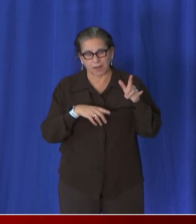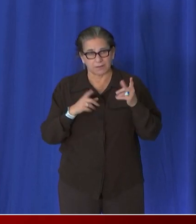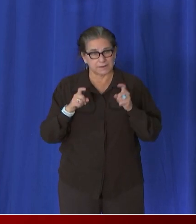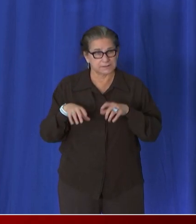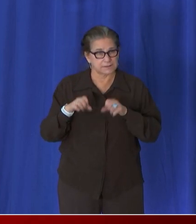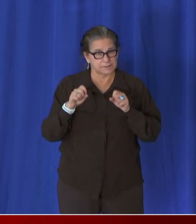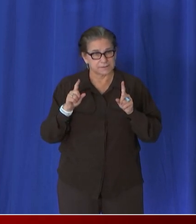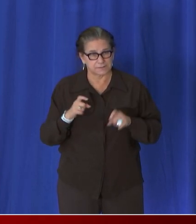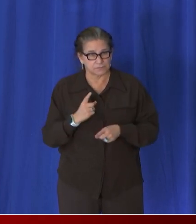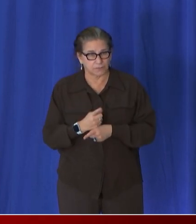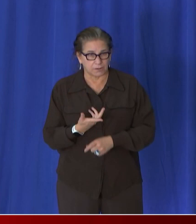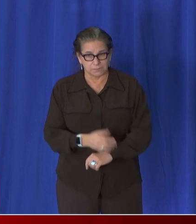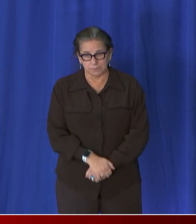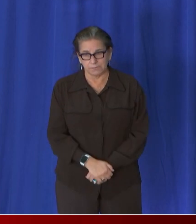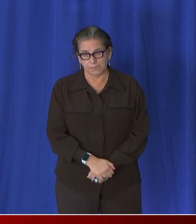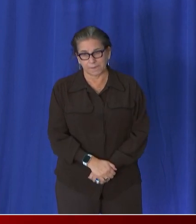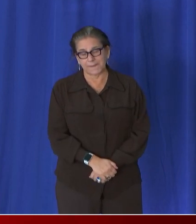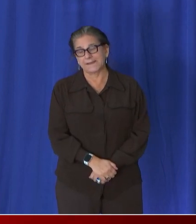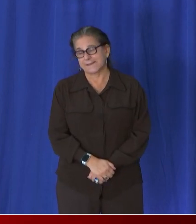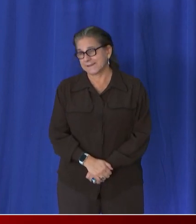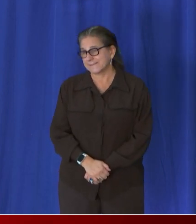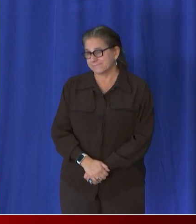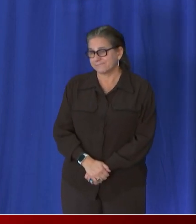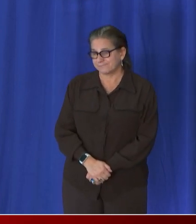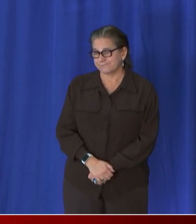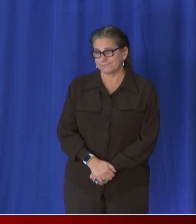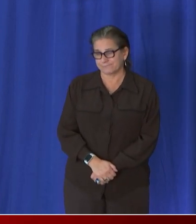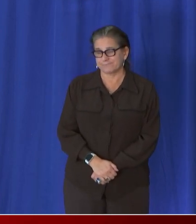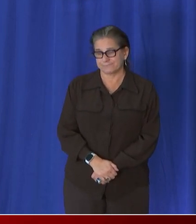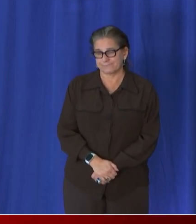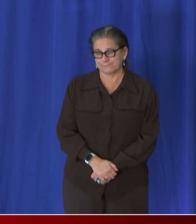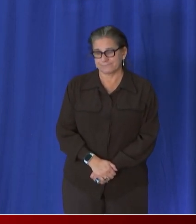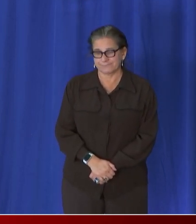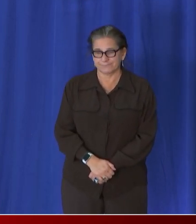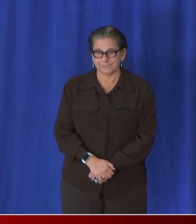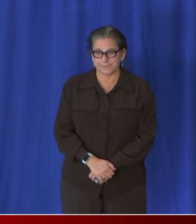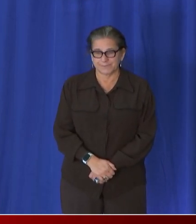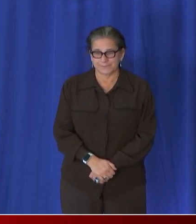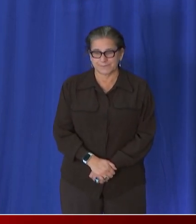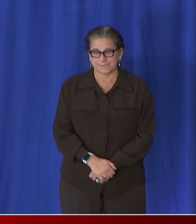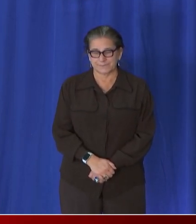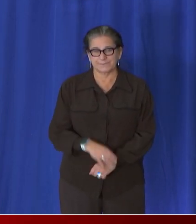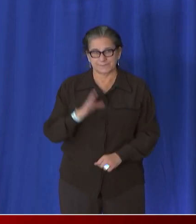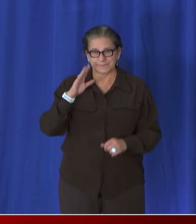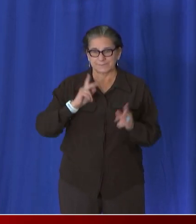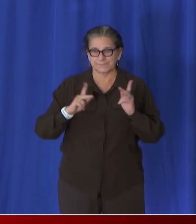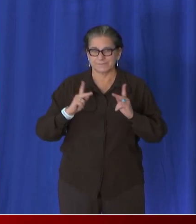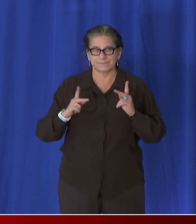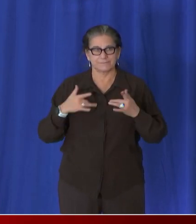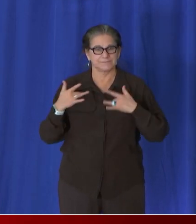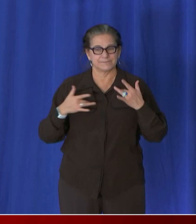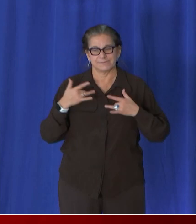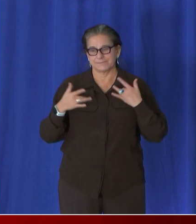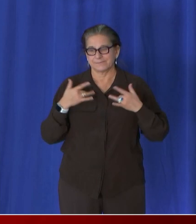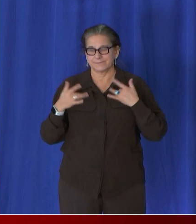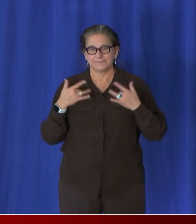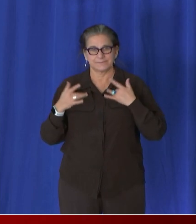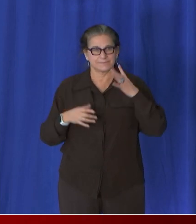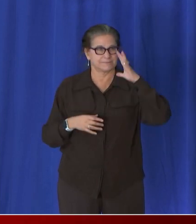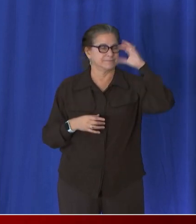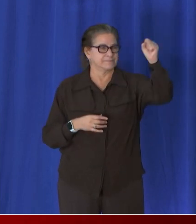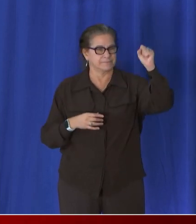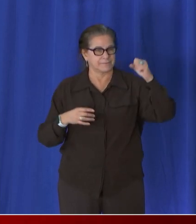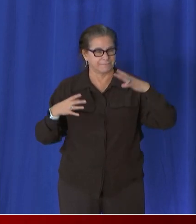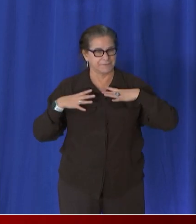advantage of testing. We've seen record number of individuals excited to take advantage of the district's robust testing. We have some of the